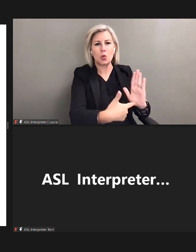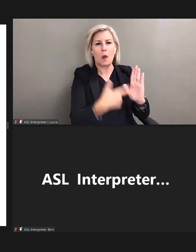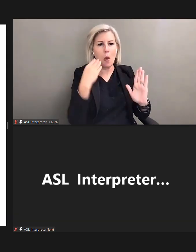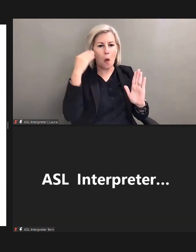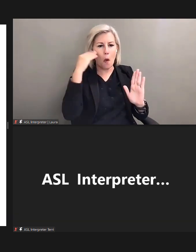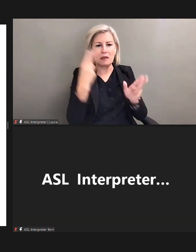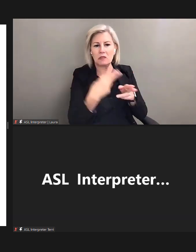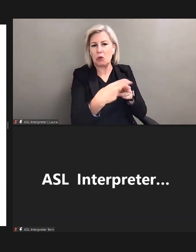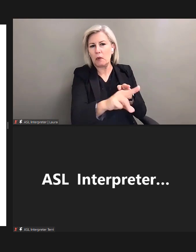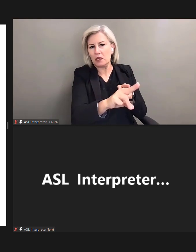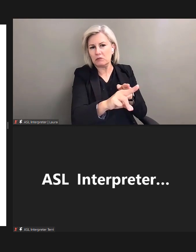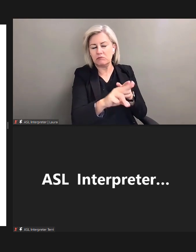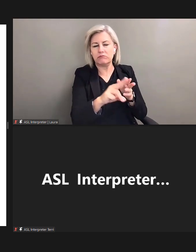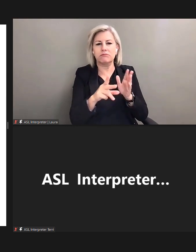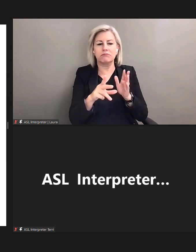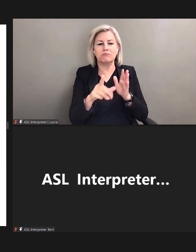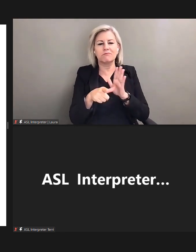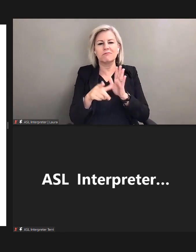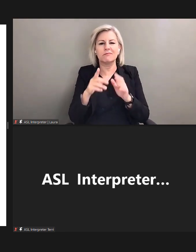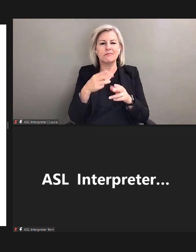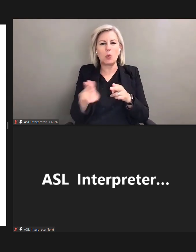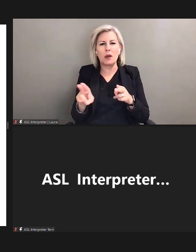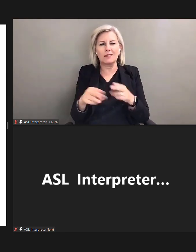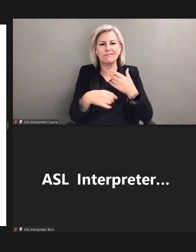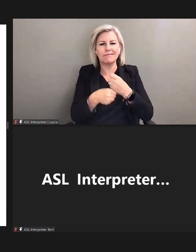quick little preview of that.